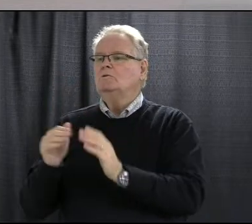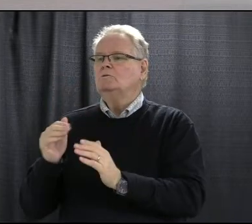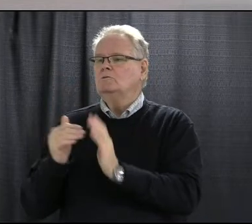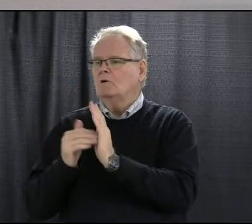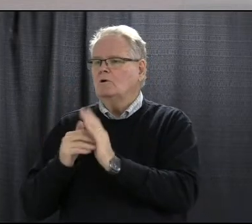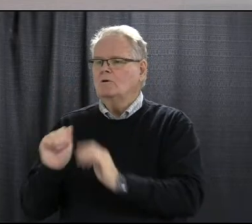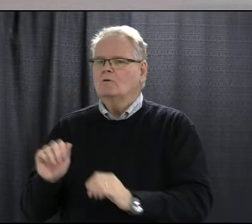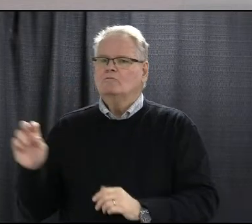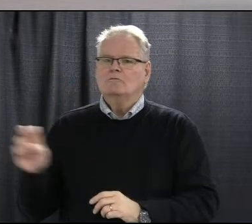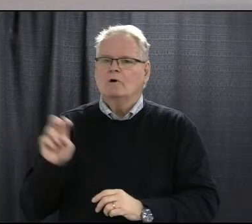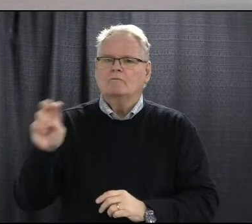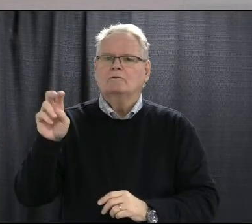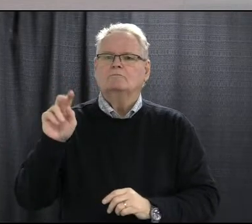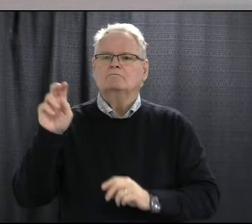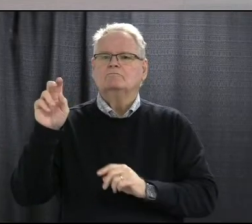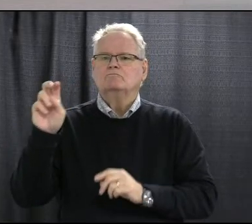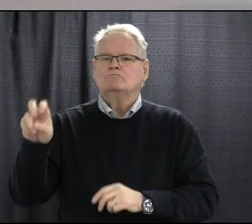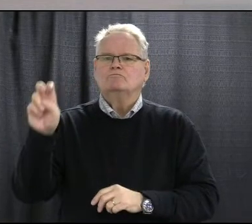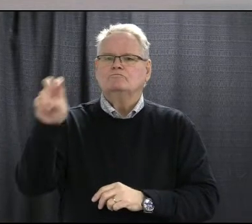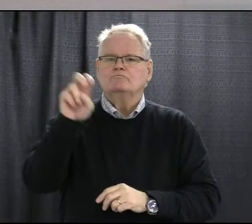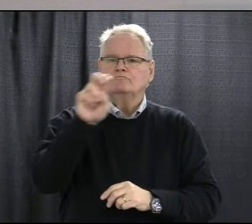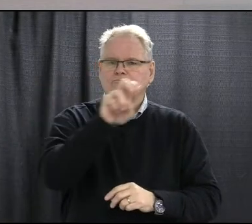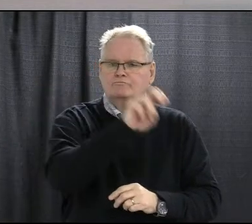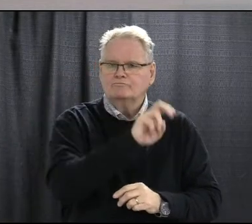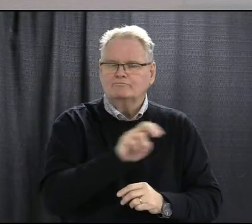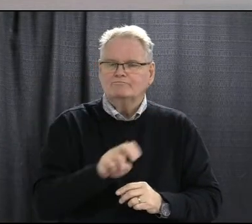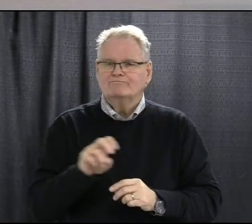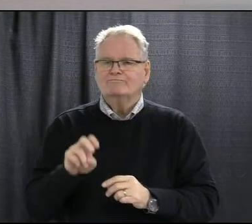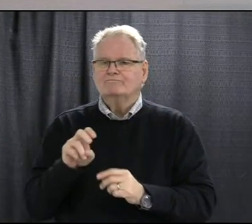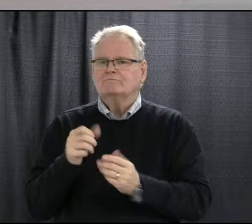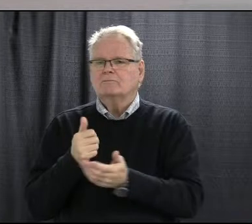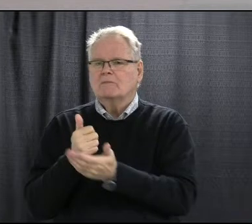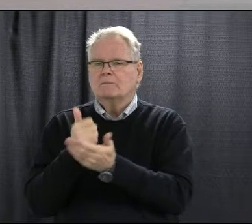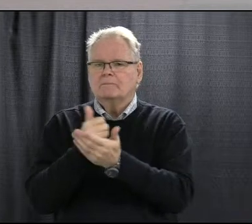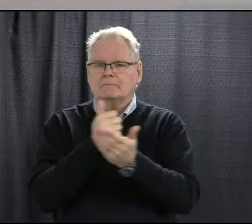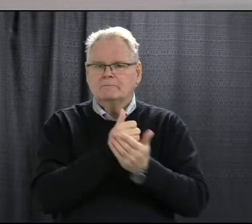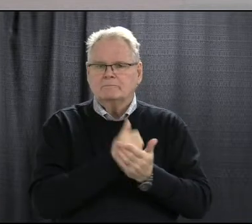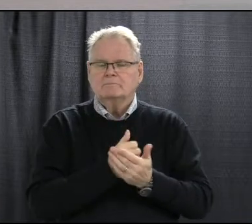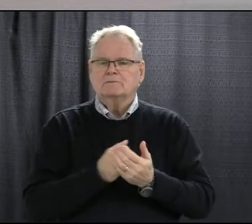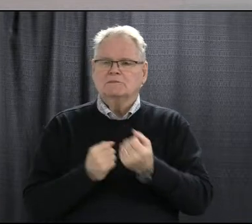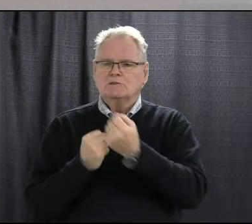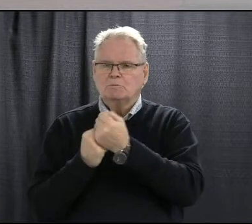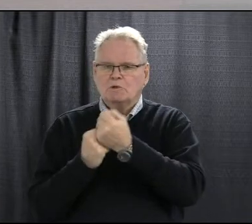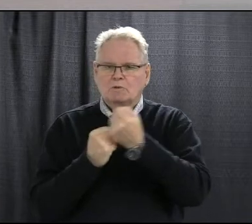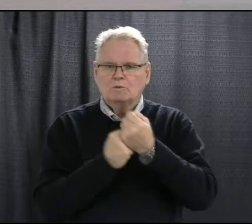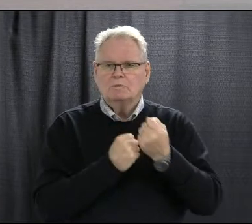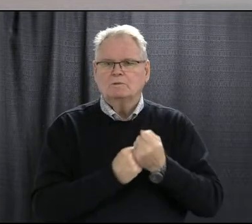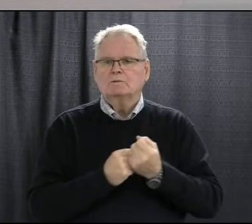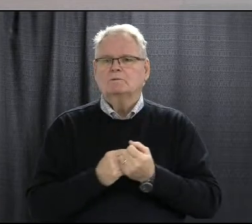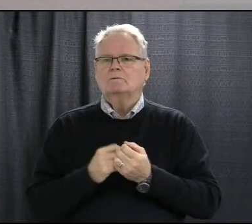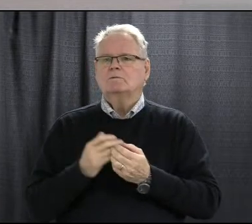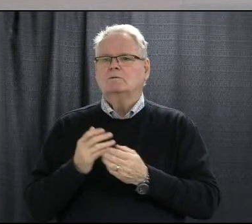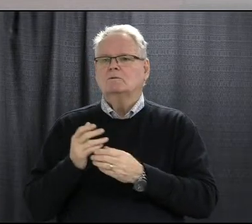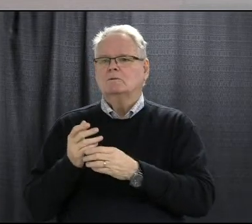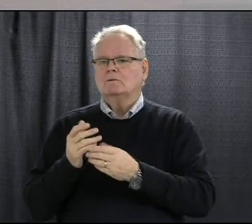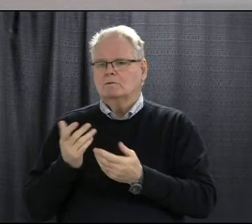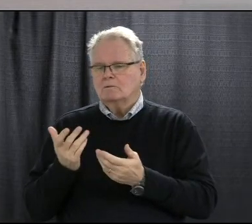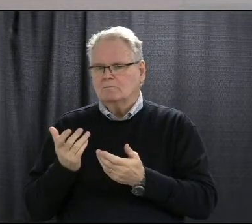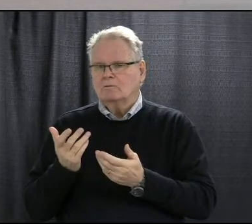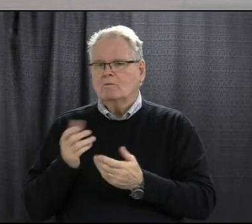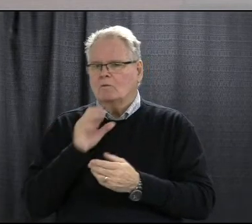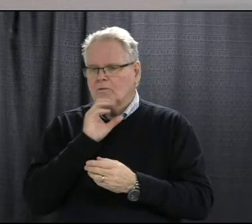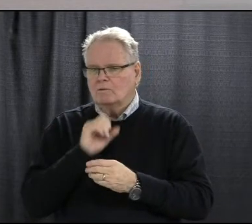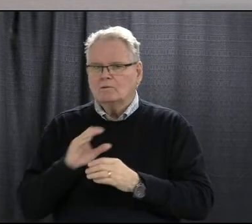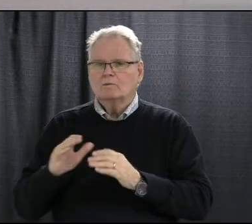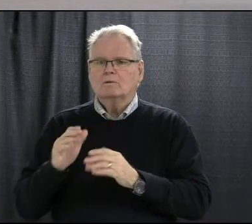able to meet the care needs of these complex older adults in the hospital. So for me, this is the way forward for better care for this population, for